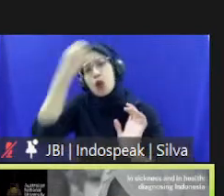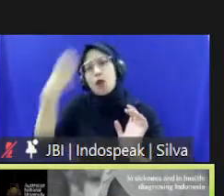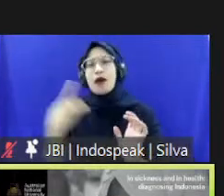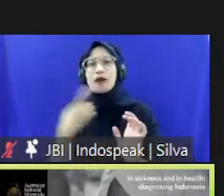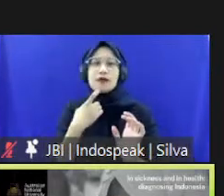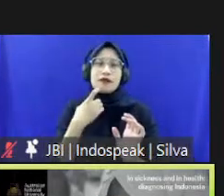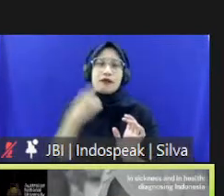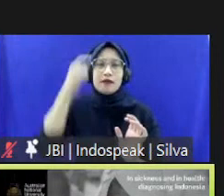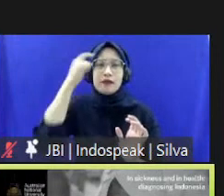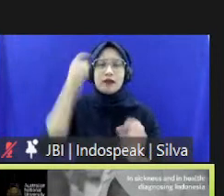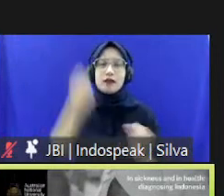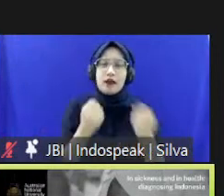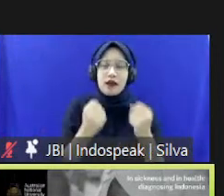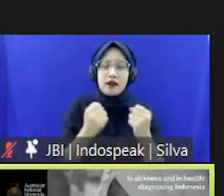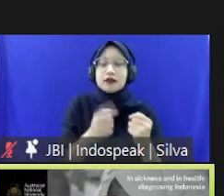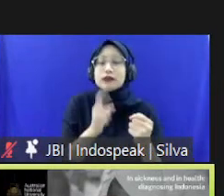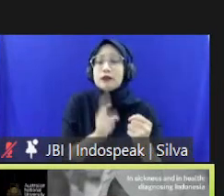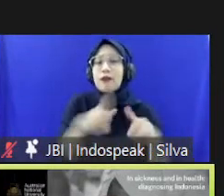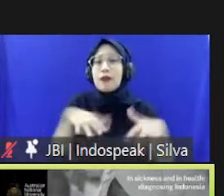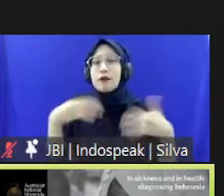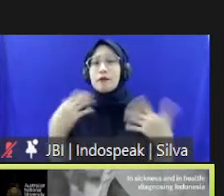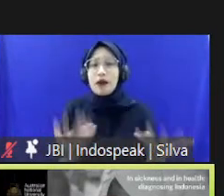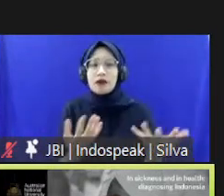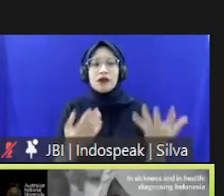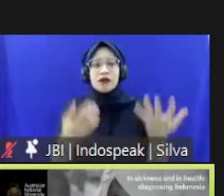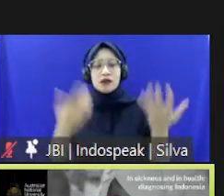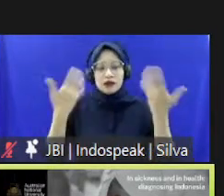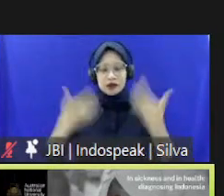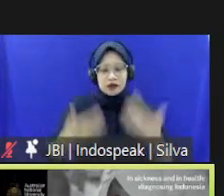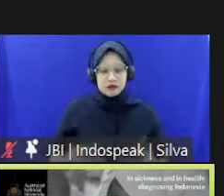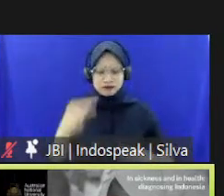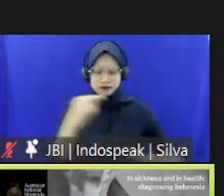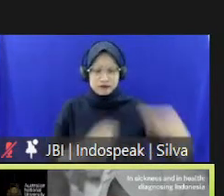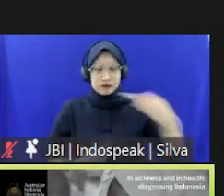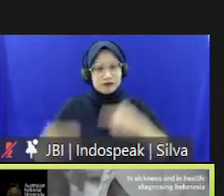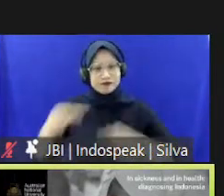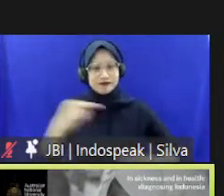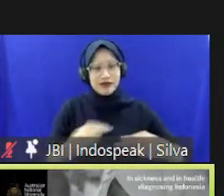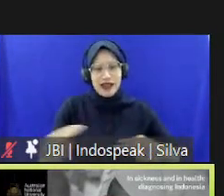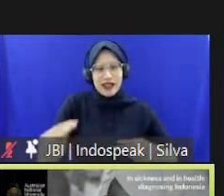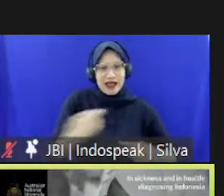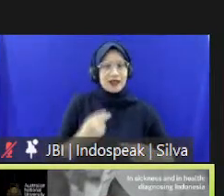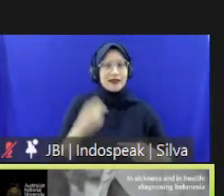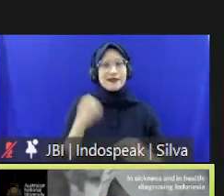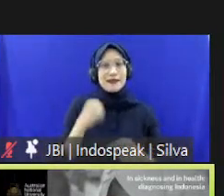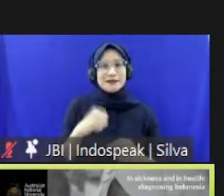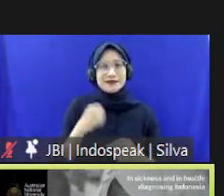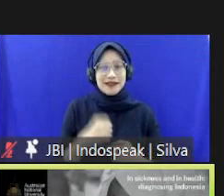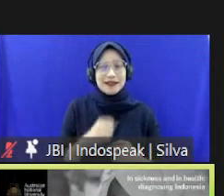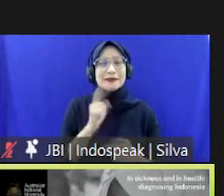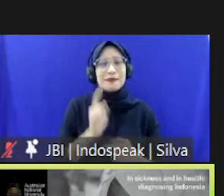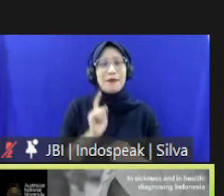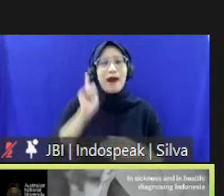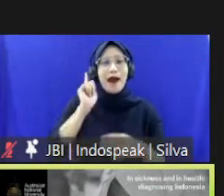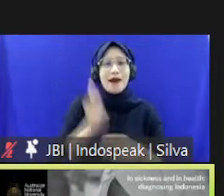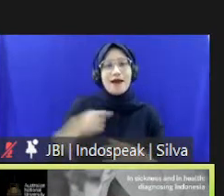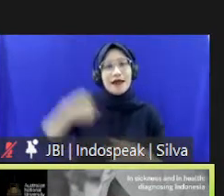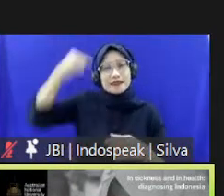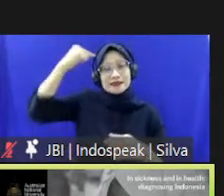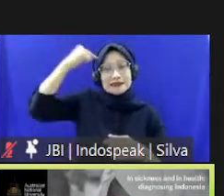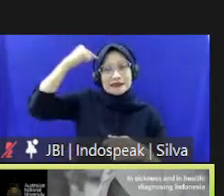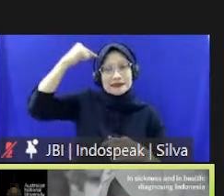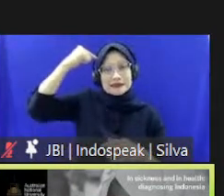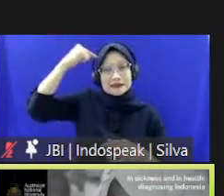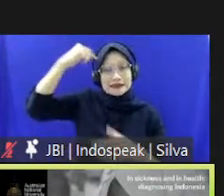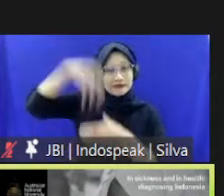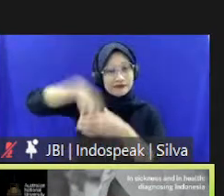because it is invisible in the way that the prevailing attitude is to leave it out of sight, out of mind. Another reason being it is not